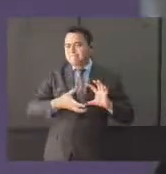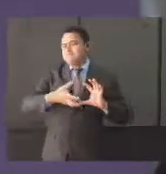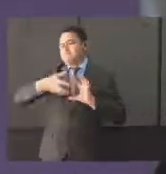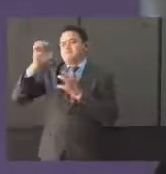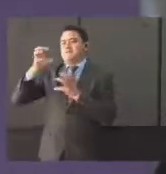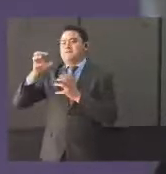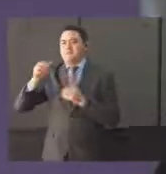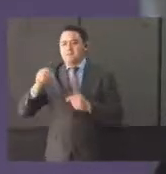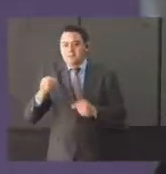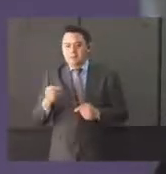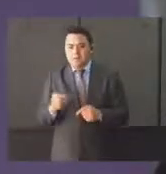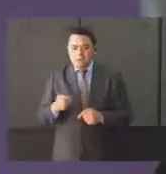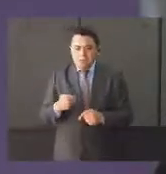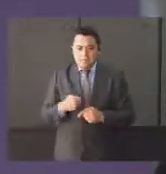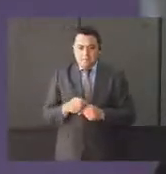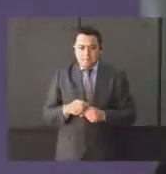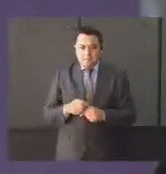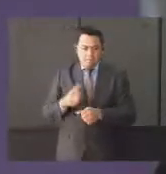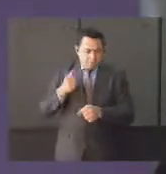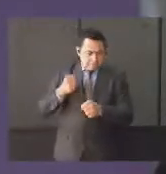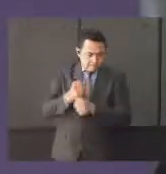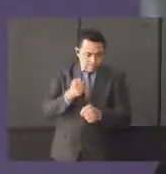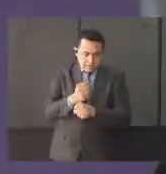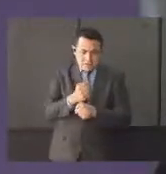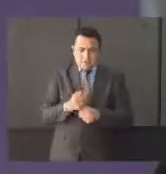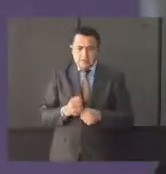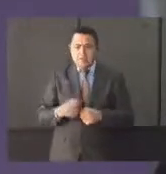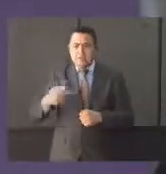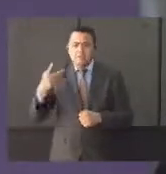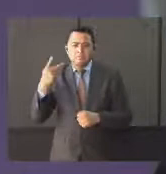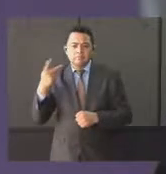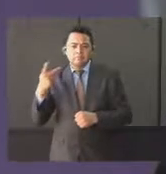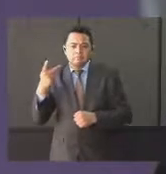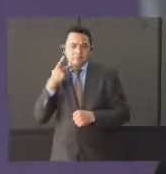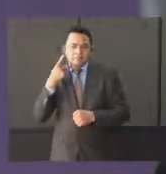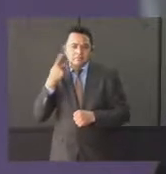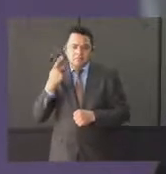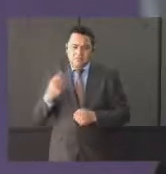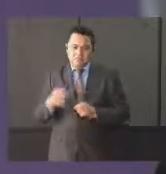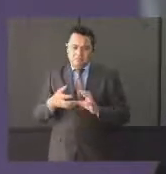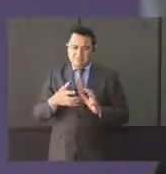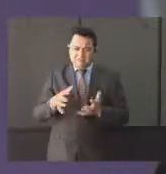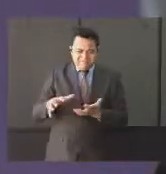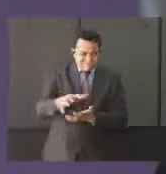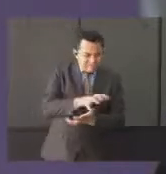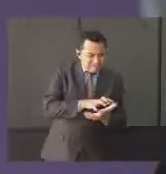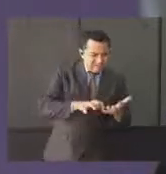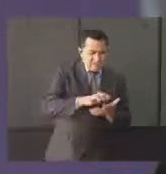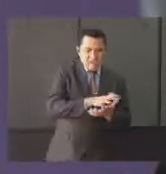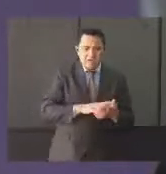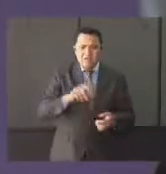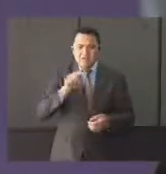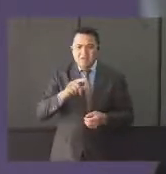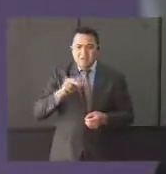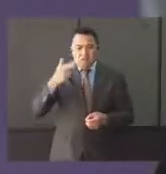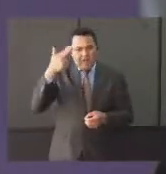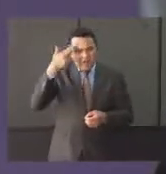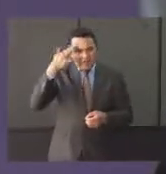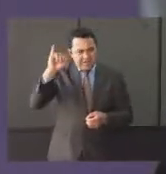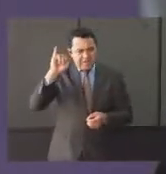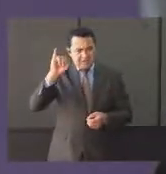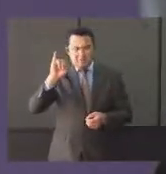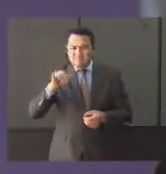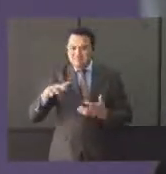problems of general violence, insecurity, political chaos, as it is happening in